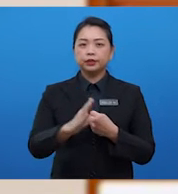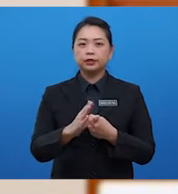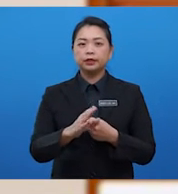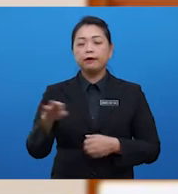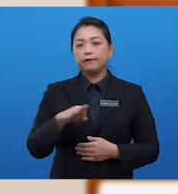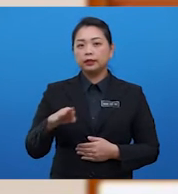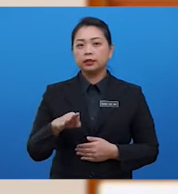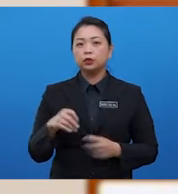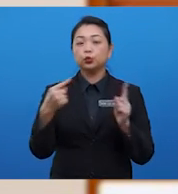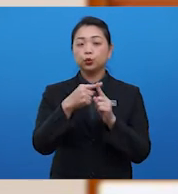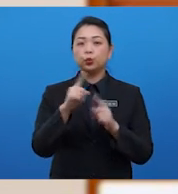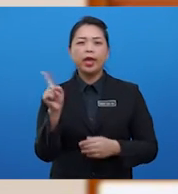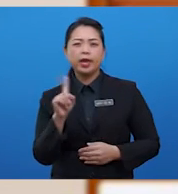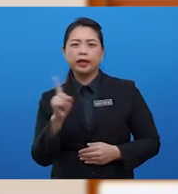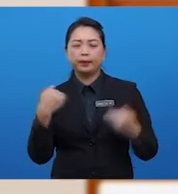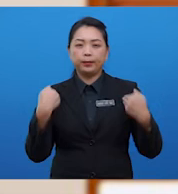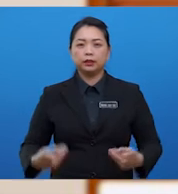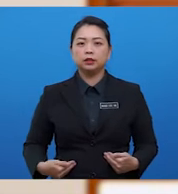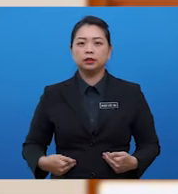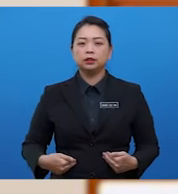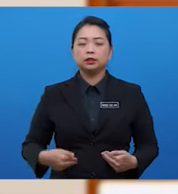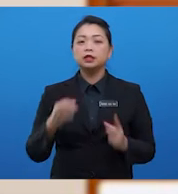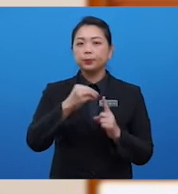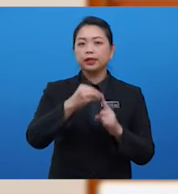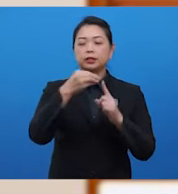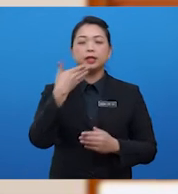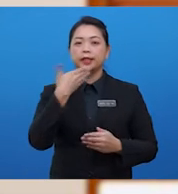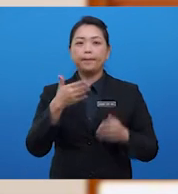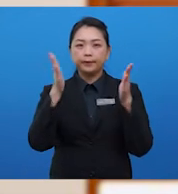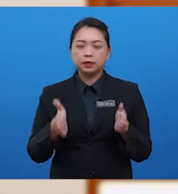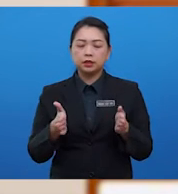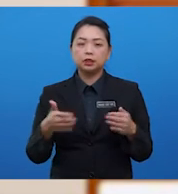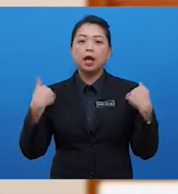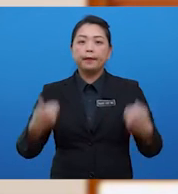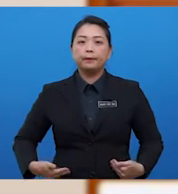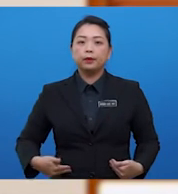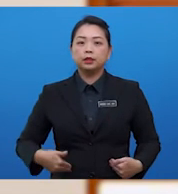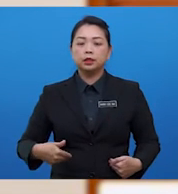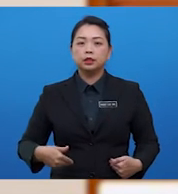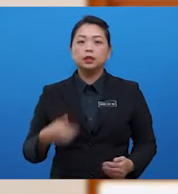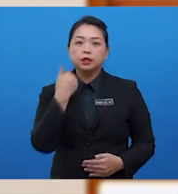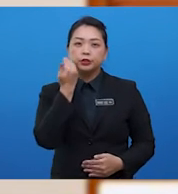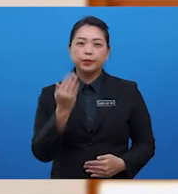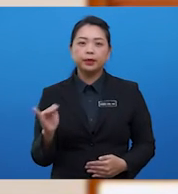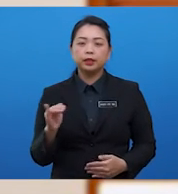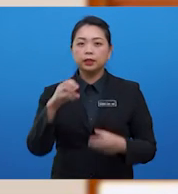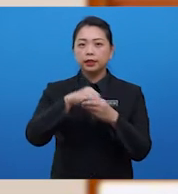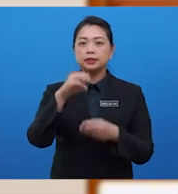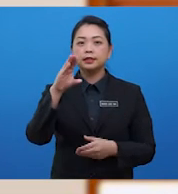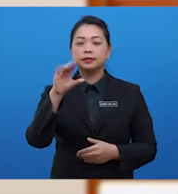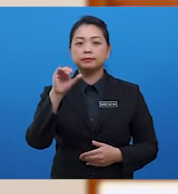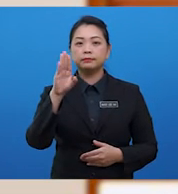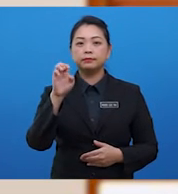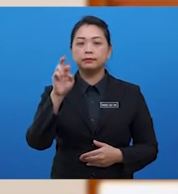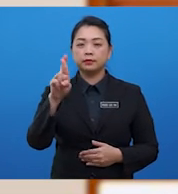to anybody, especially a young person. Now, body shaming and cyberbullying are